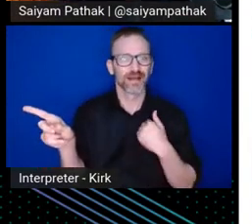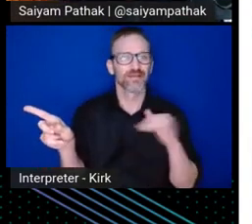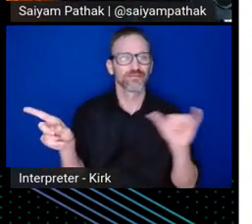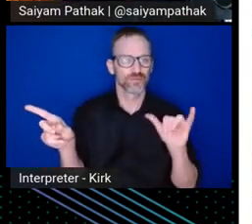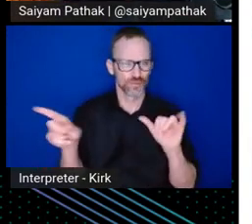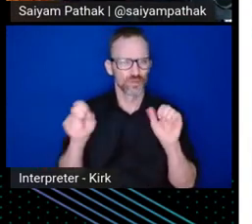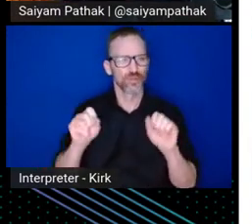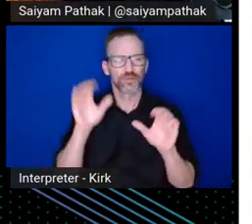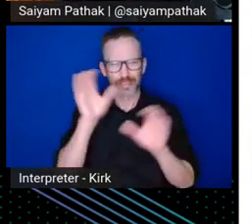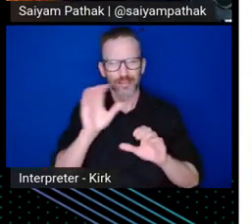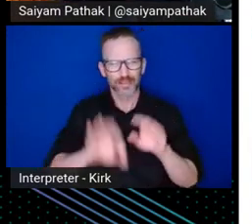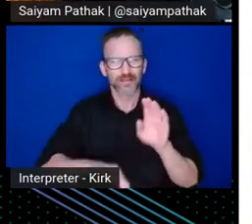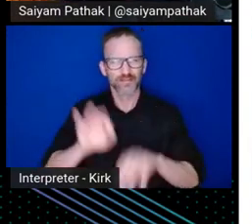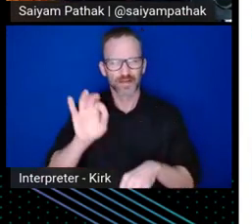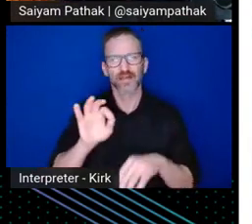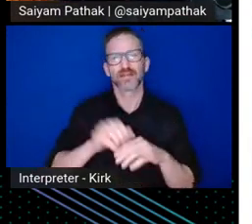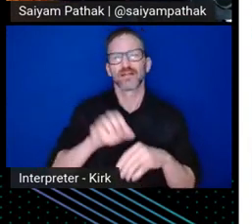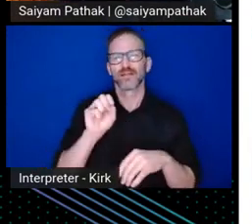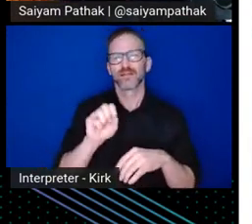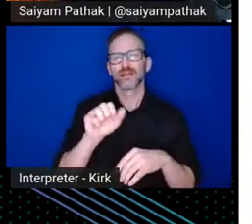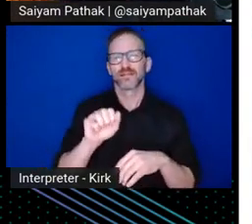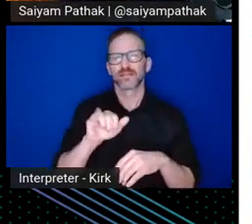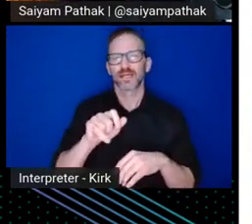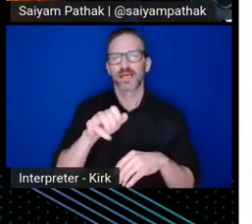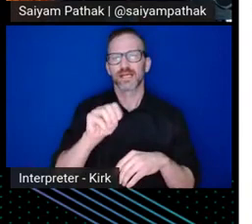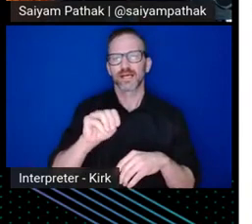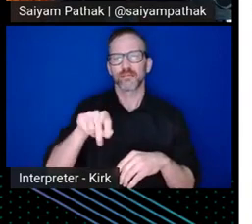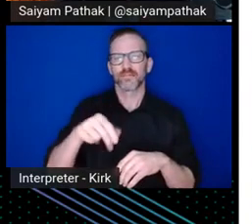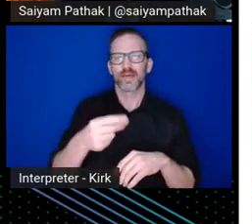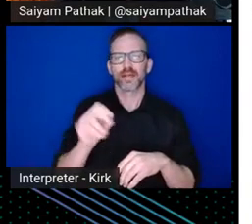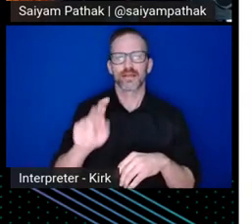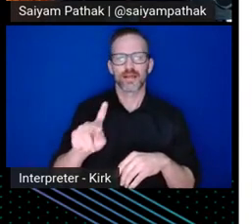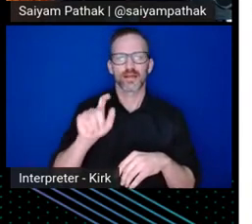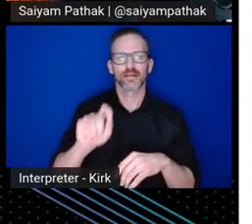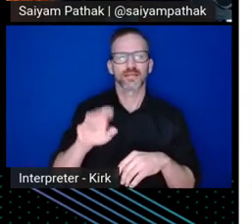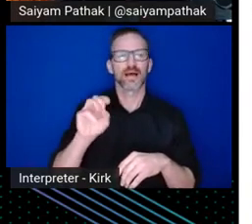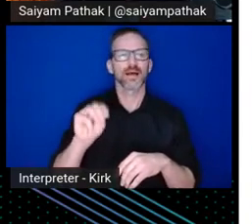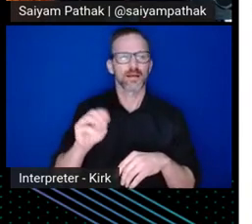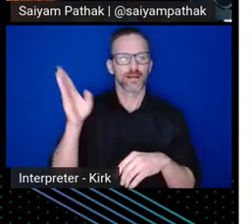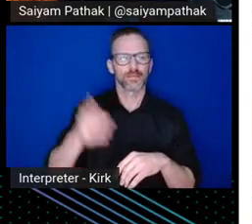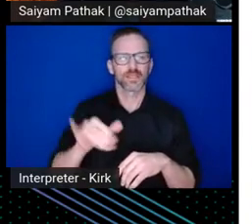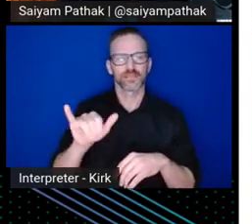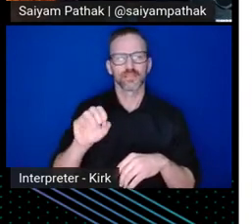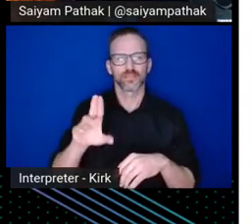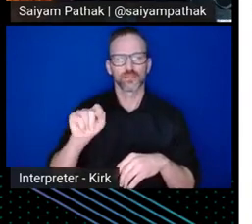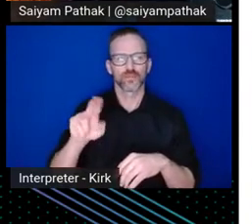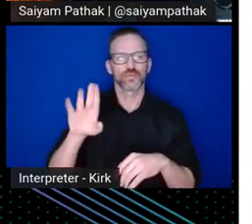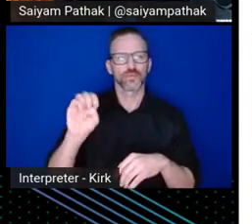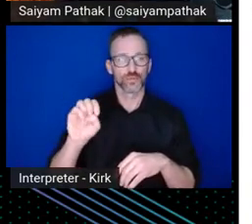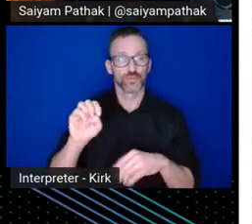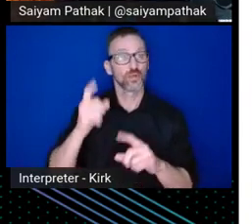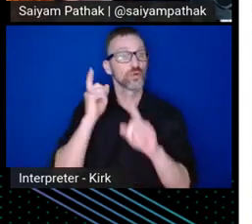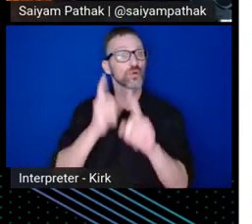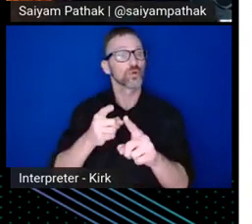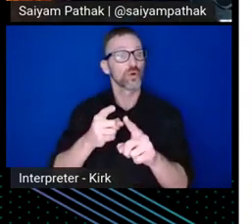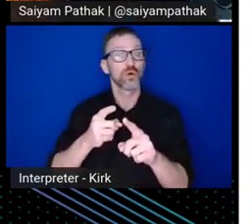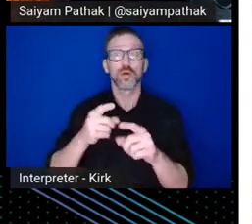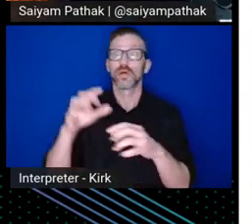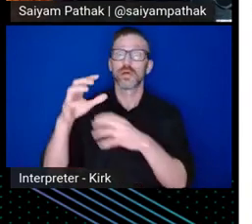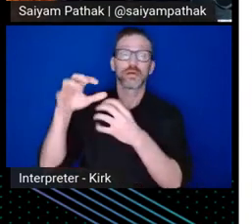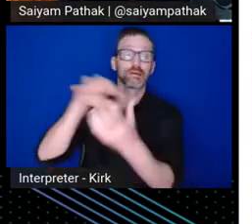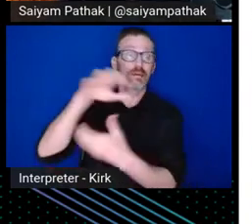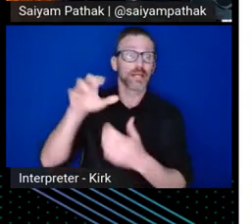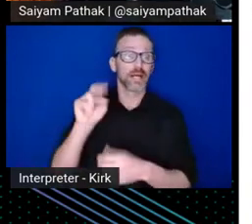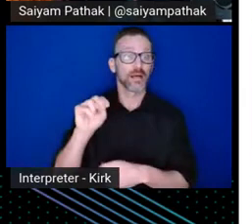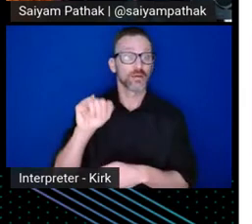me on YouTube, sayampathak.com/YouTube. And there are the mission is to simplify cloud native, and that's what I'm trying to